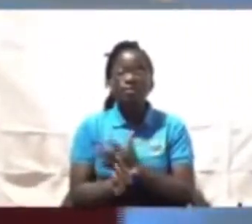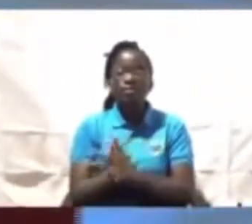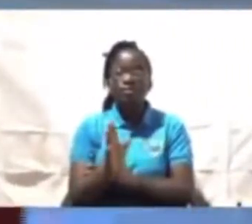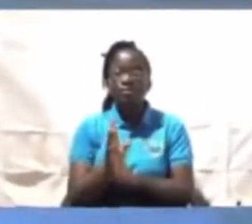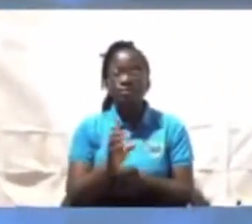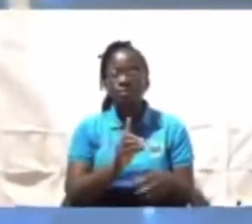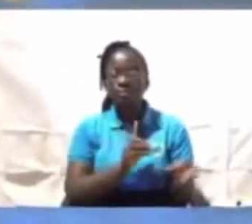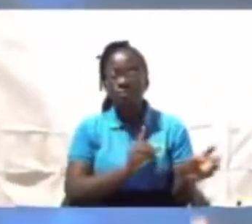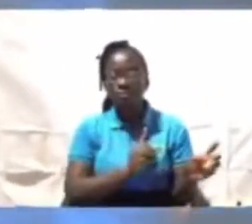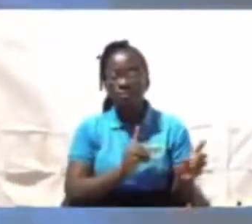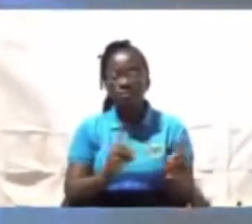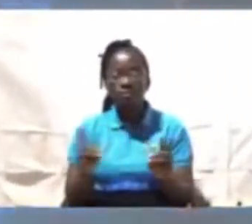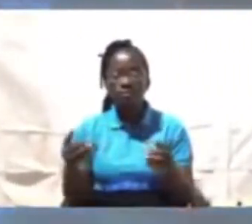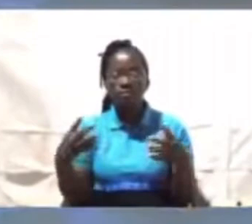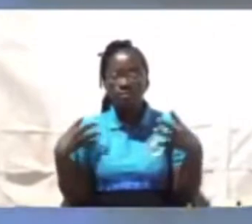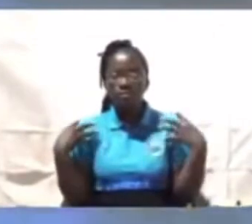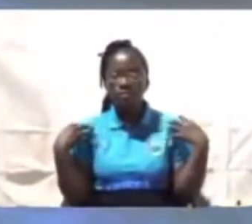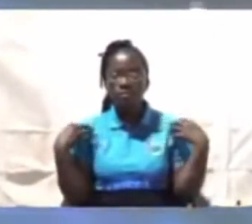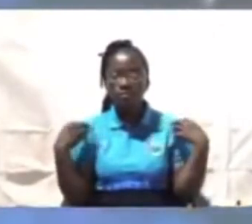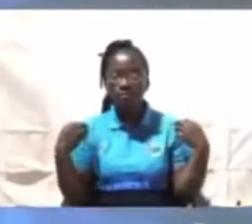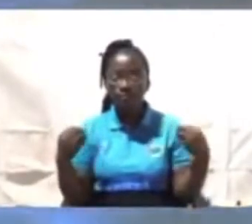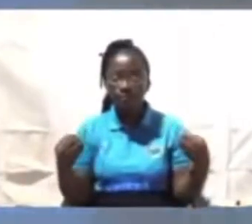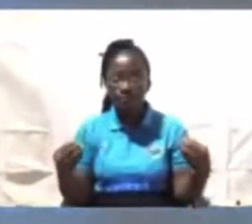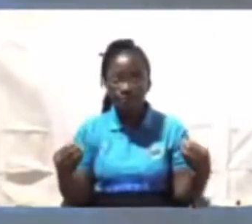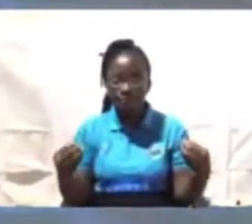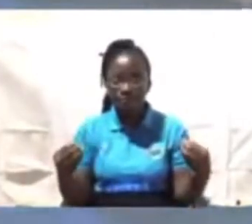we are new ye.